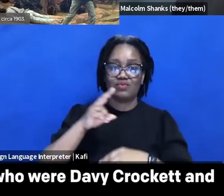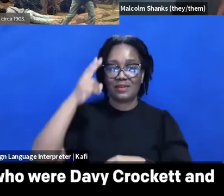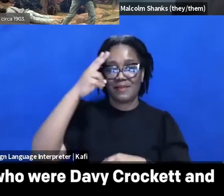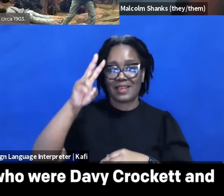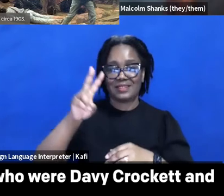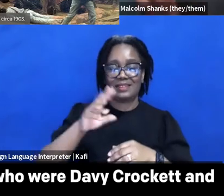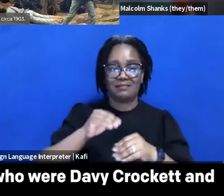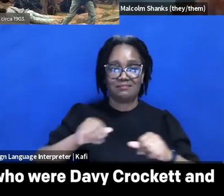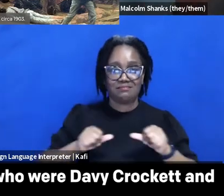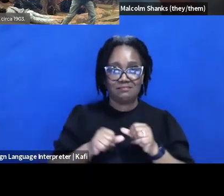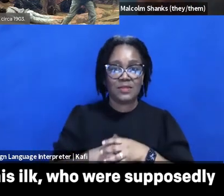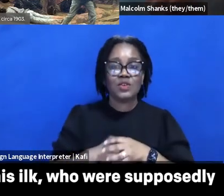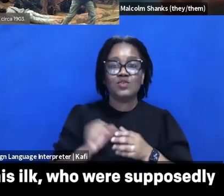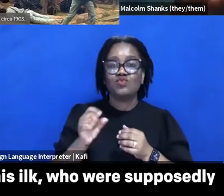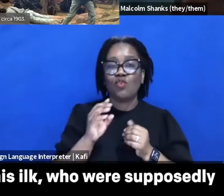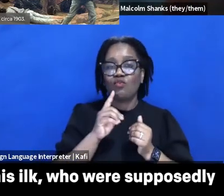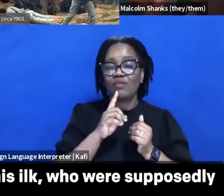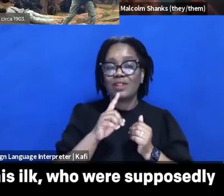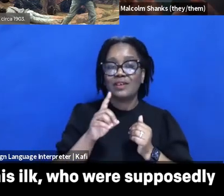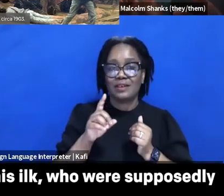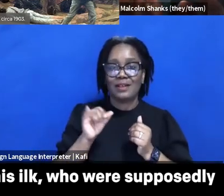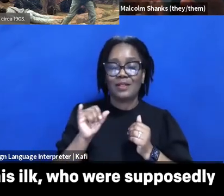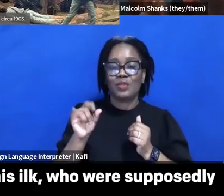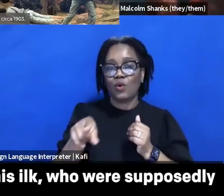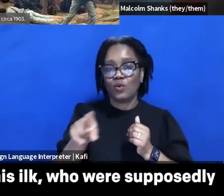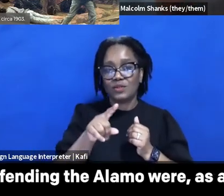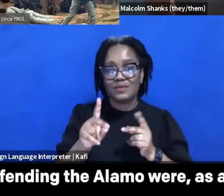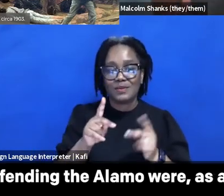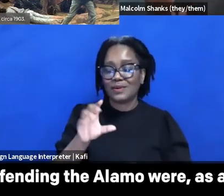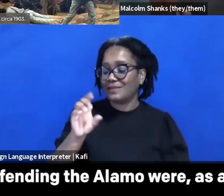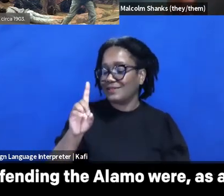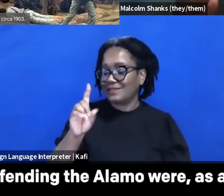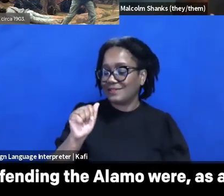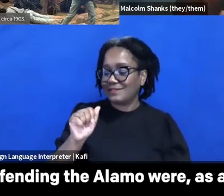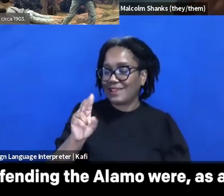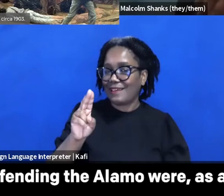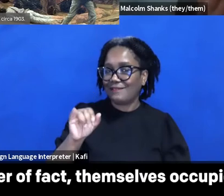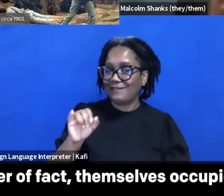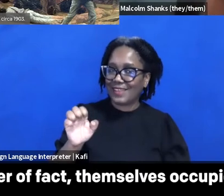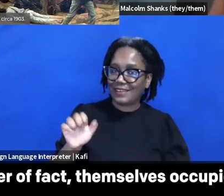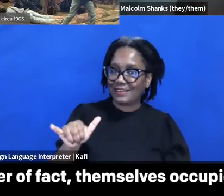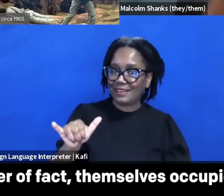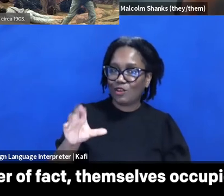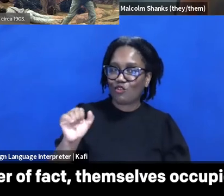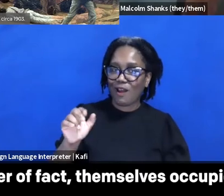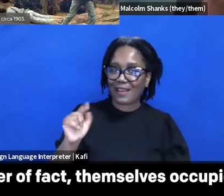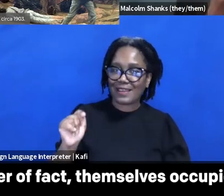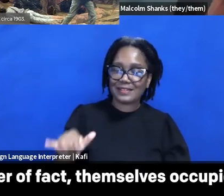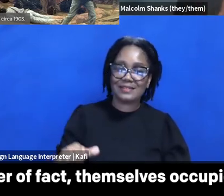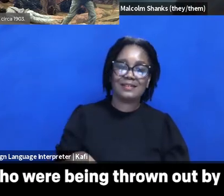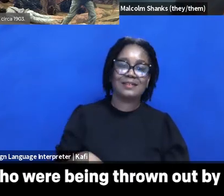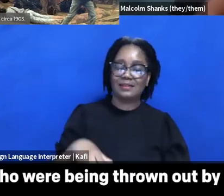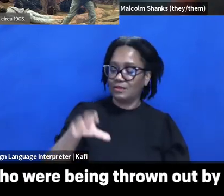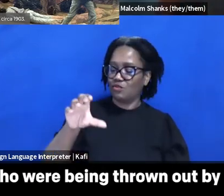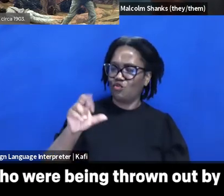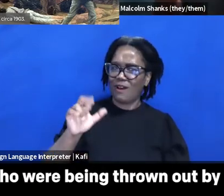who were Davy Crockett and his ilk, who were supposedly defending the Alamo, were, as a matter of fact, themselves